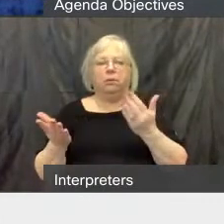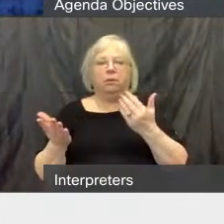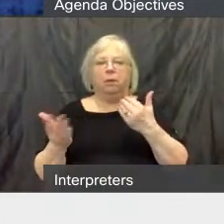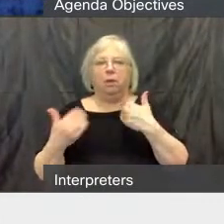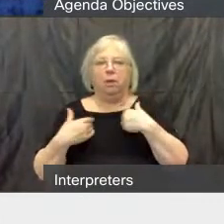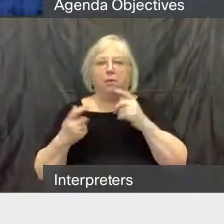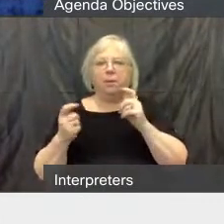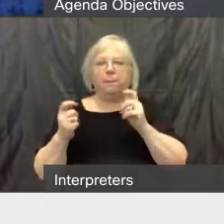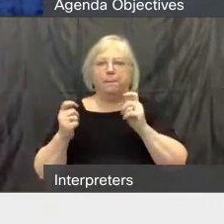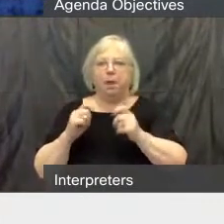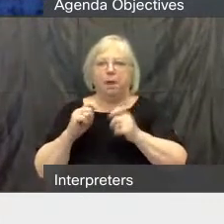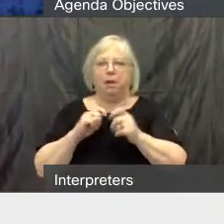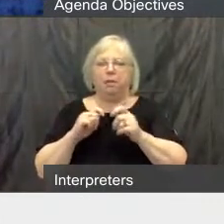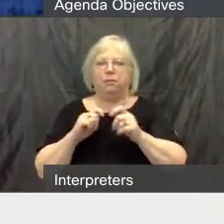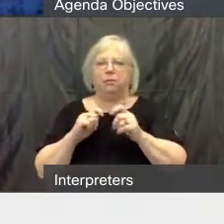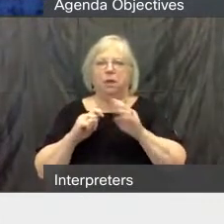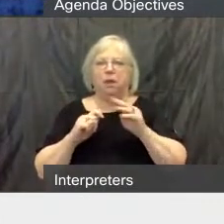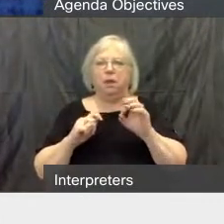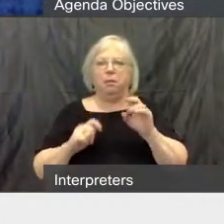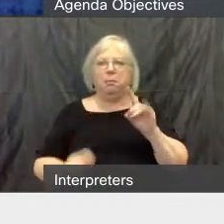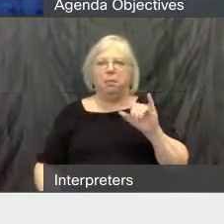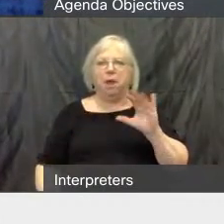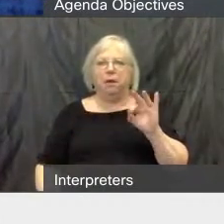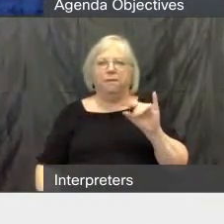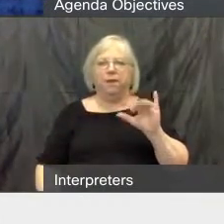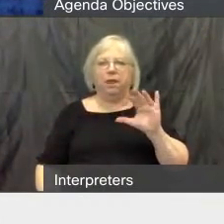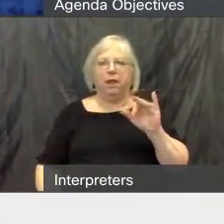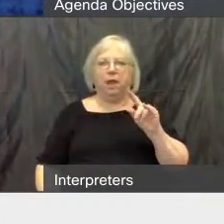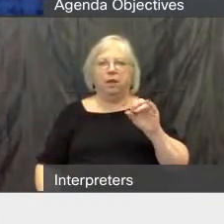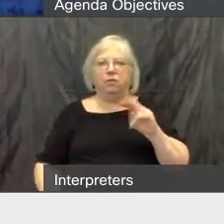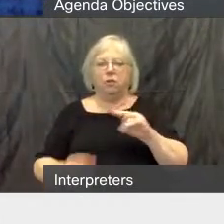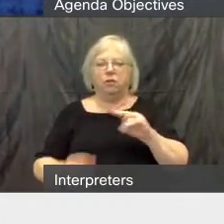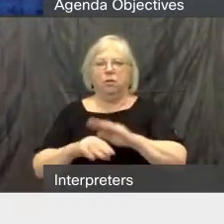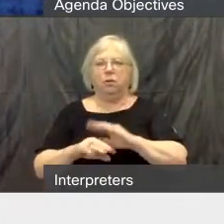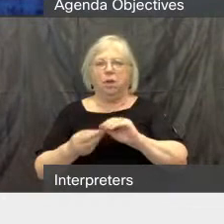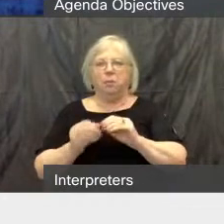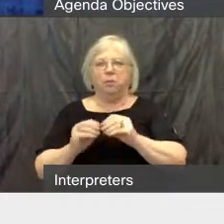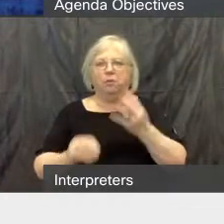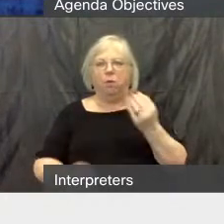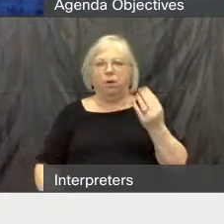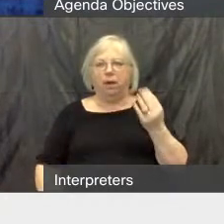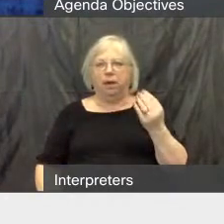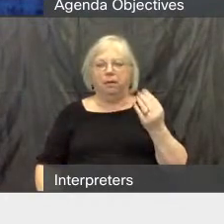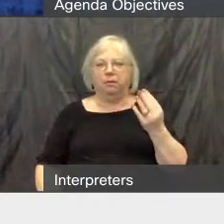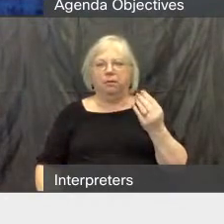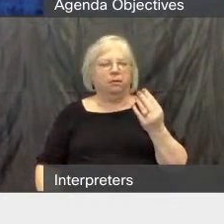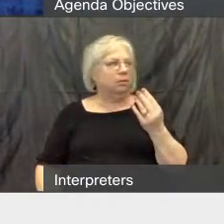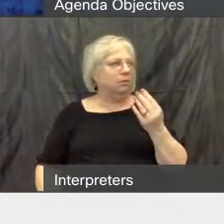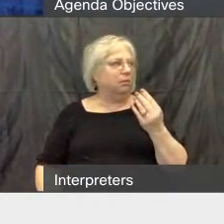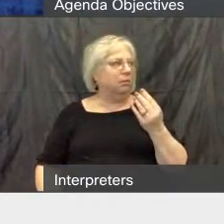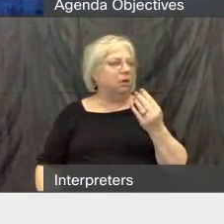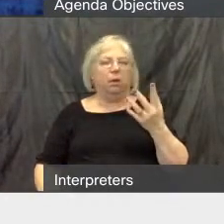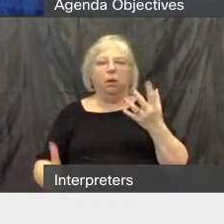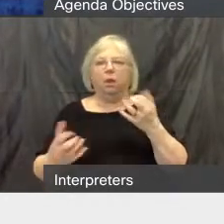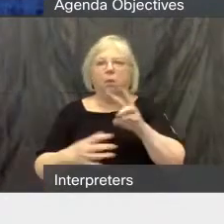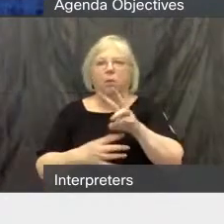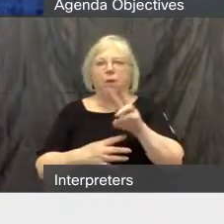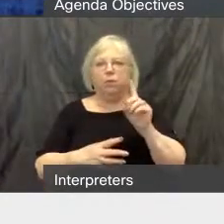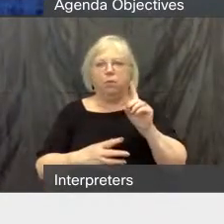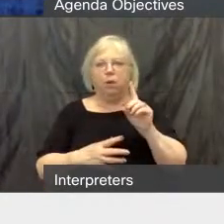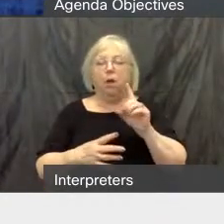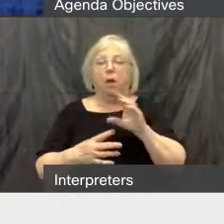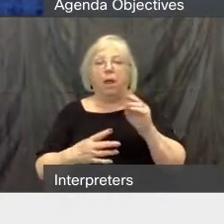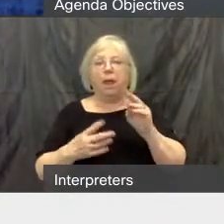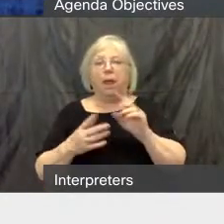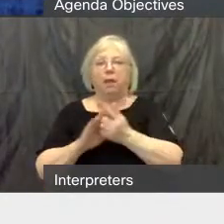have a modification on obviously item 14 that we want to withdraw, and Mr.